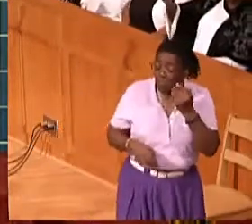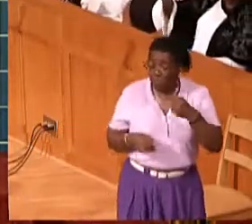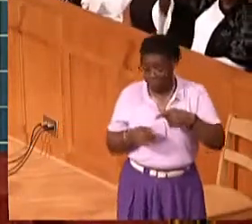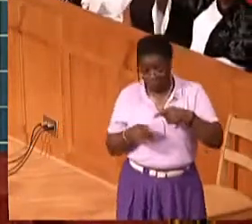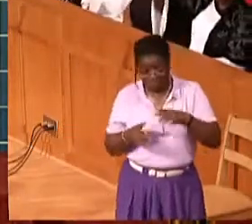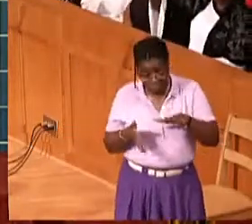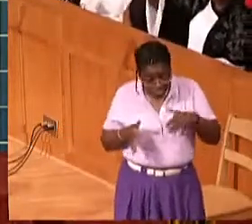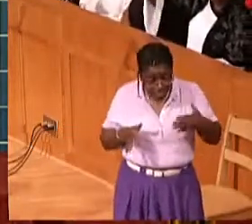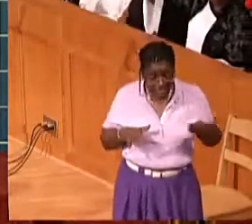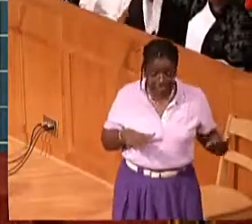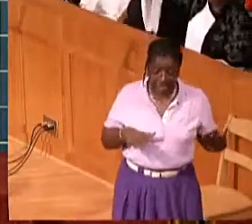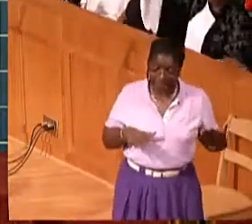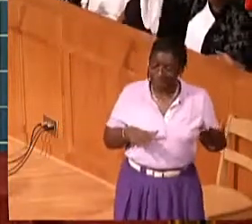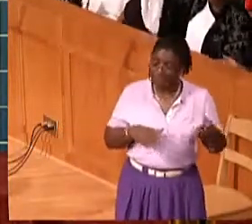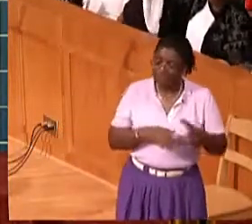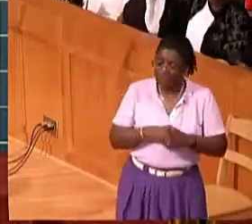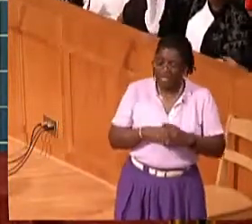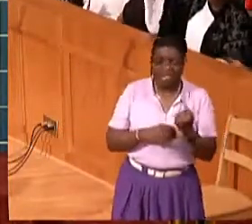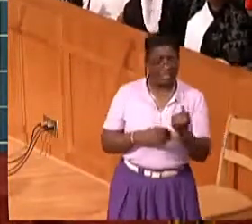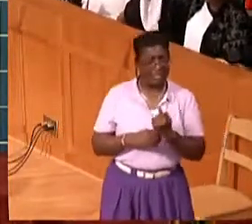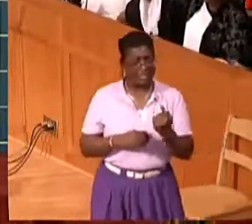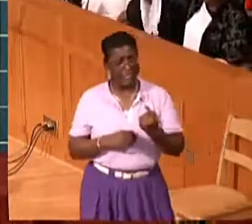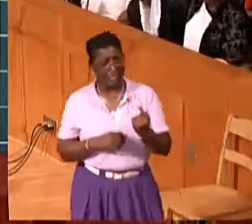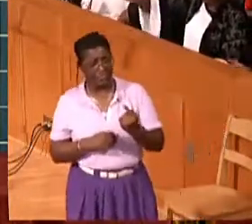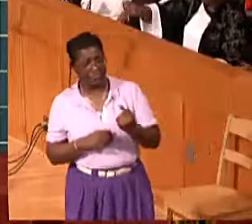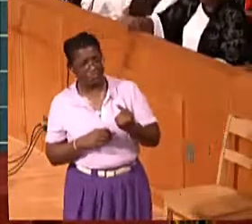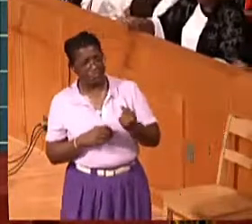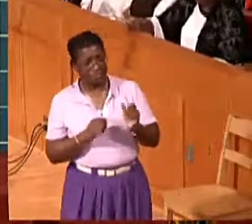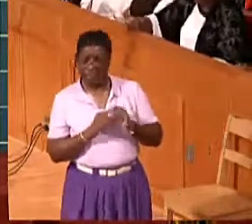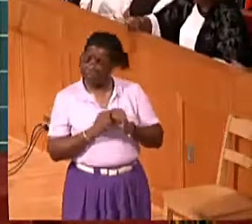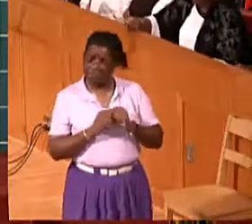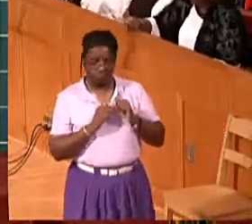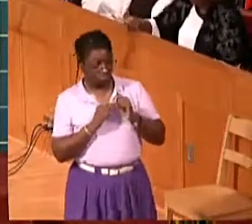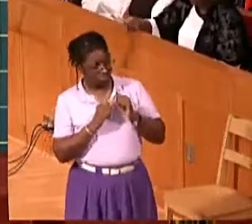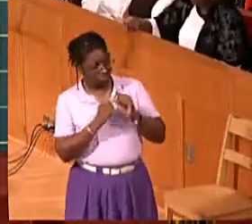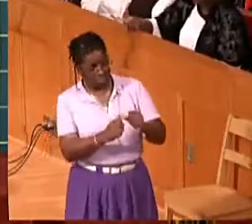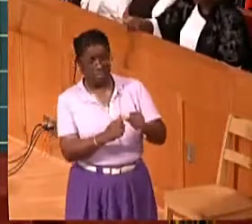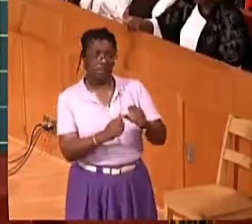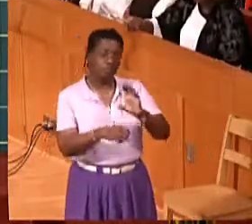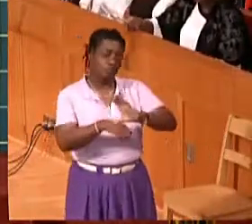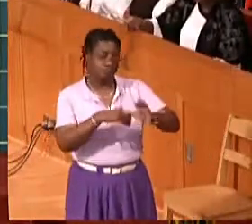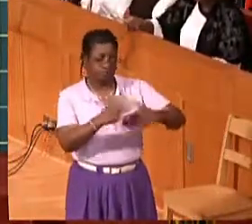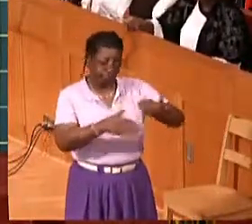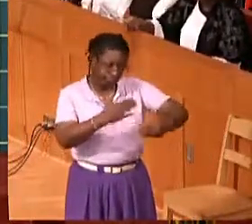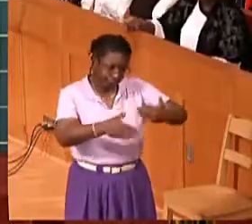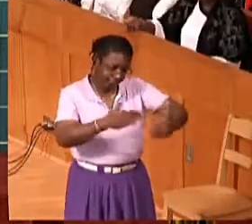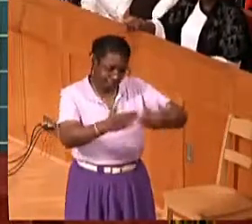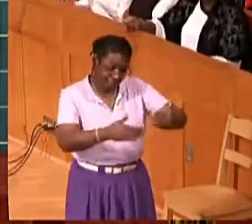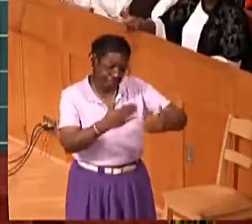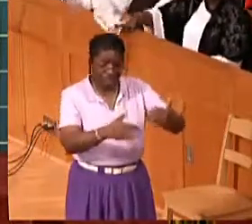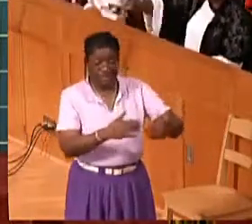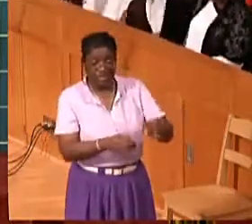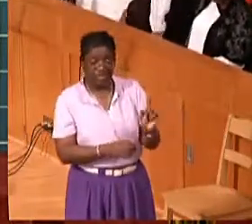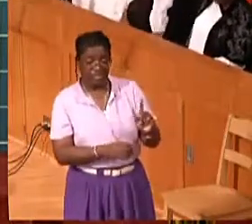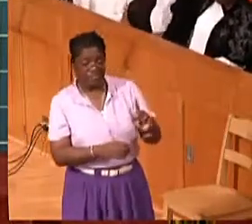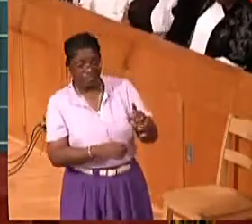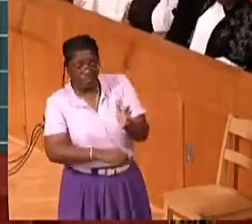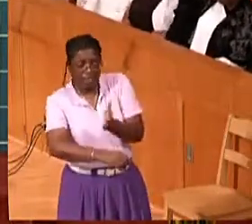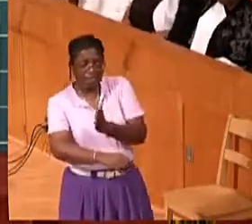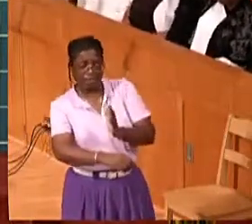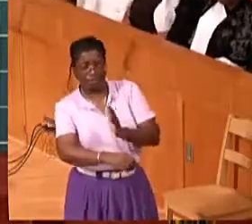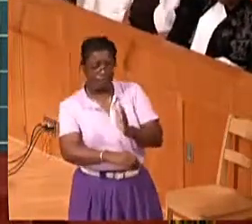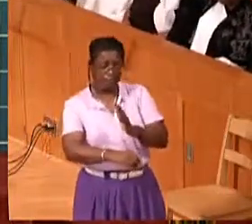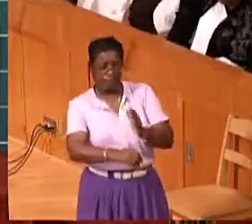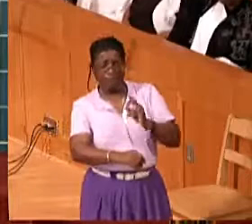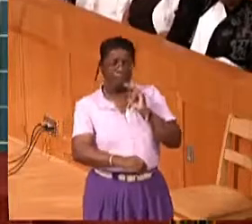on, help me somebody. Somebody's a lot funnier than you. They got somebody who can hit a note you can't hit. Preach,